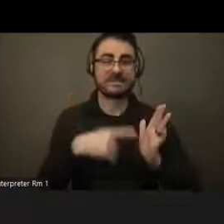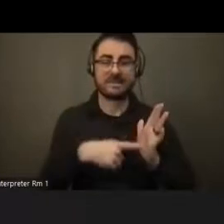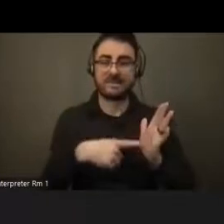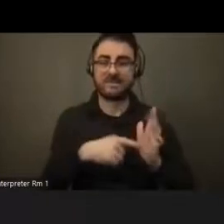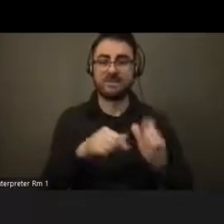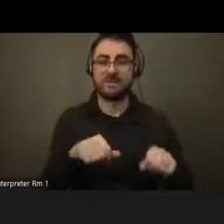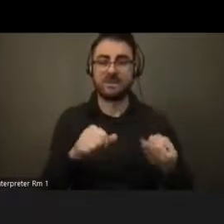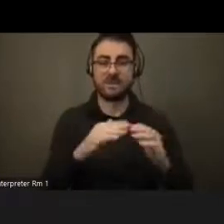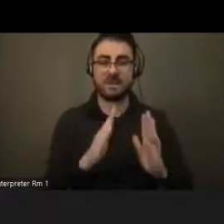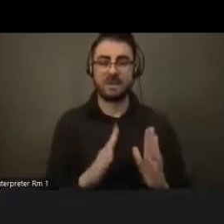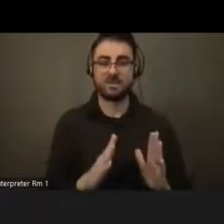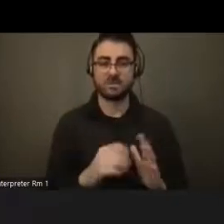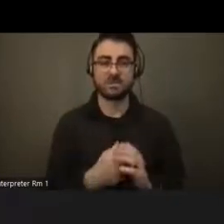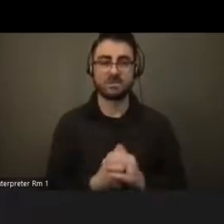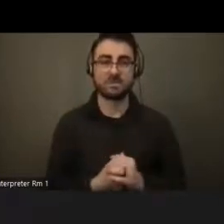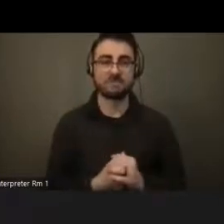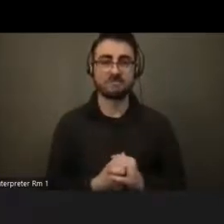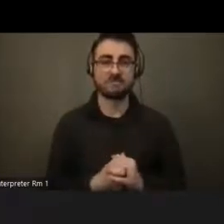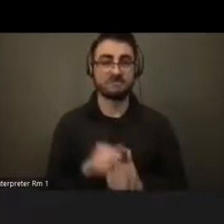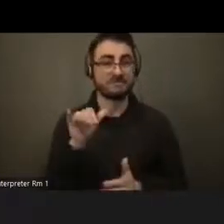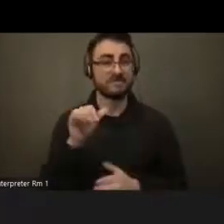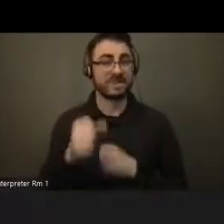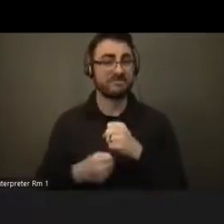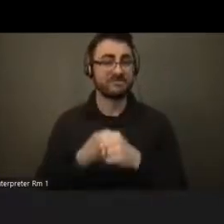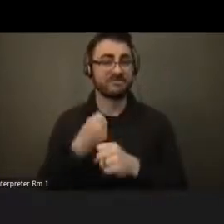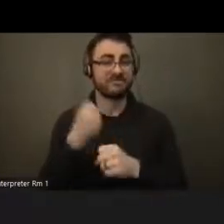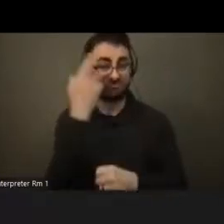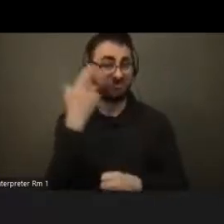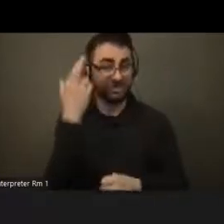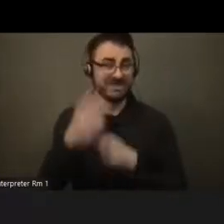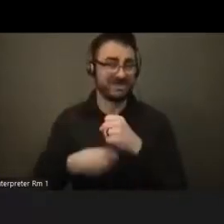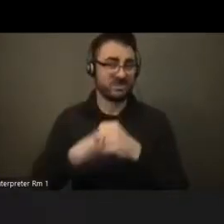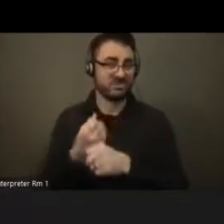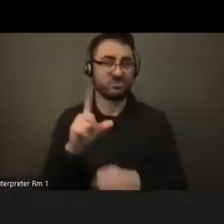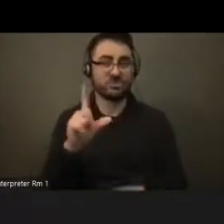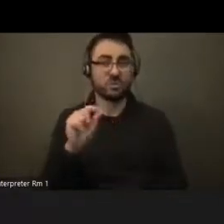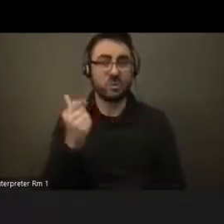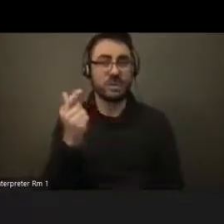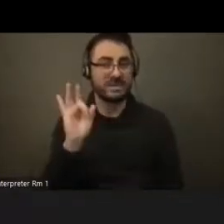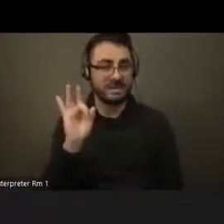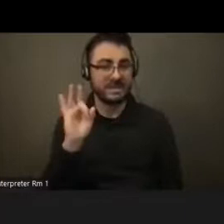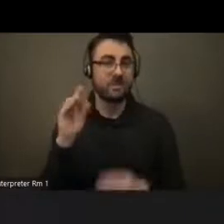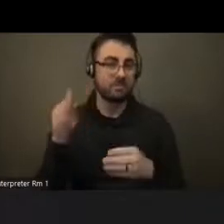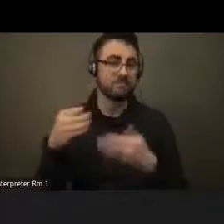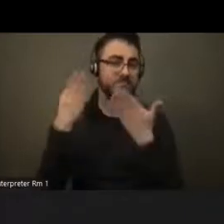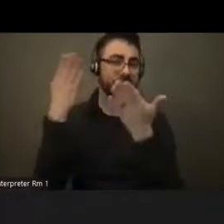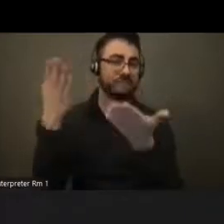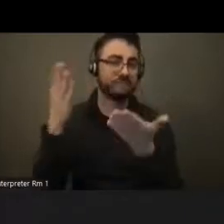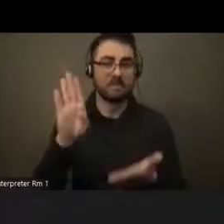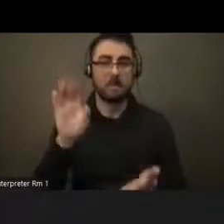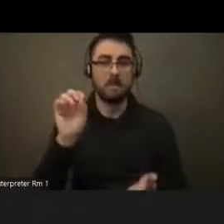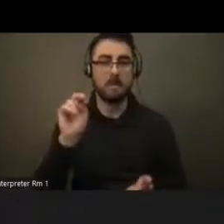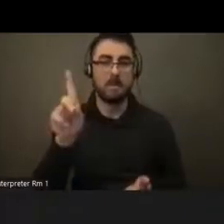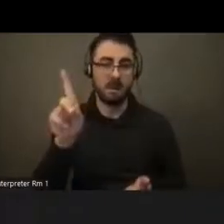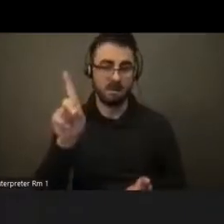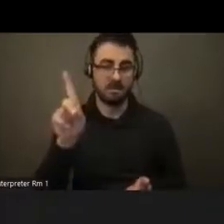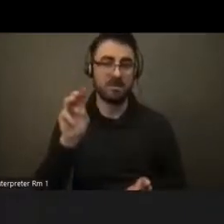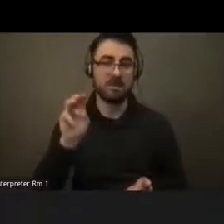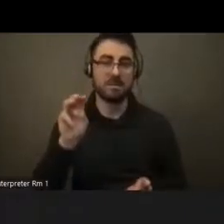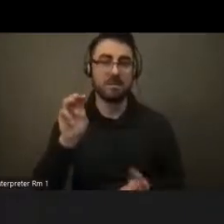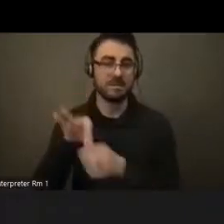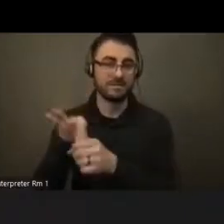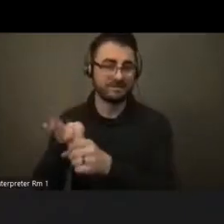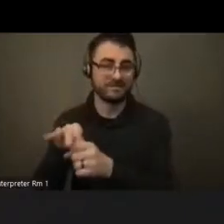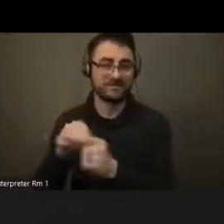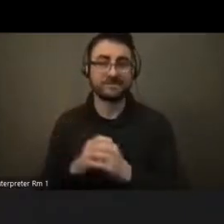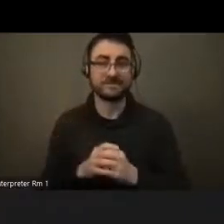why in 2018, we proposed the bond measure. Unfortunately, as I can tell